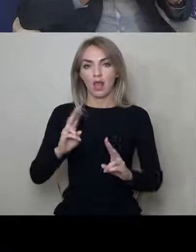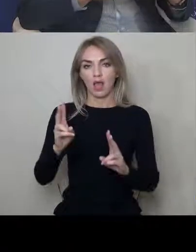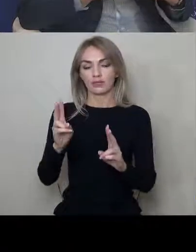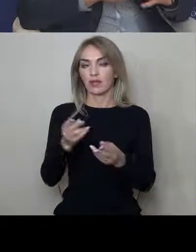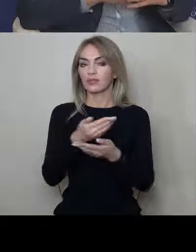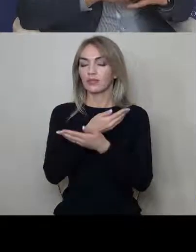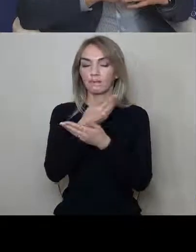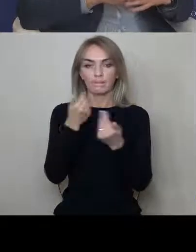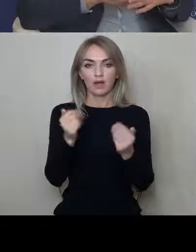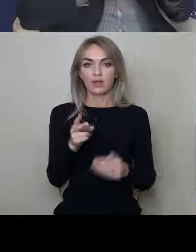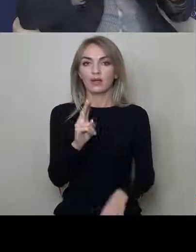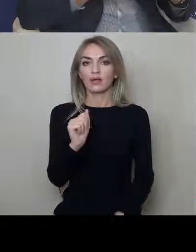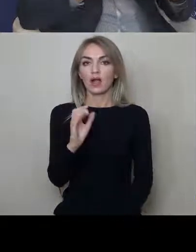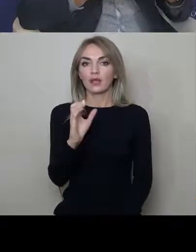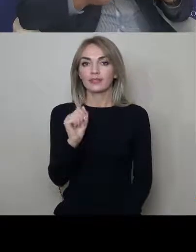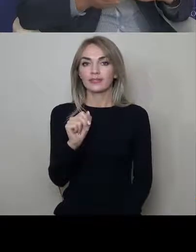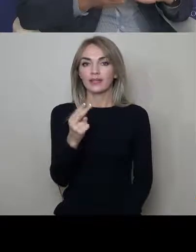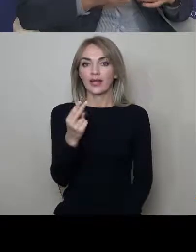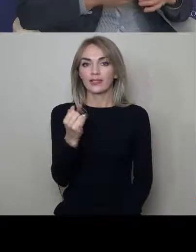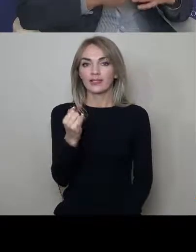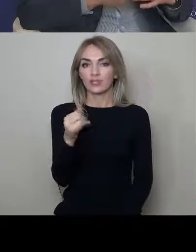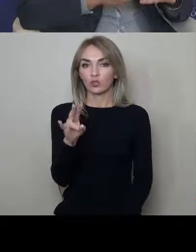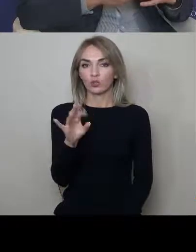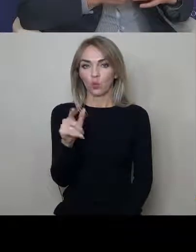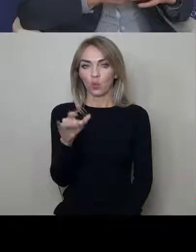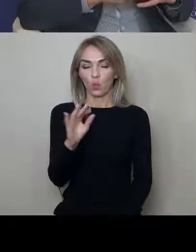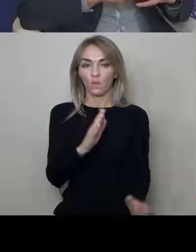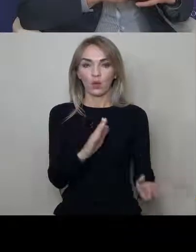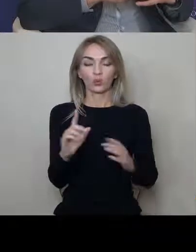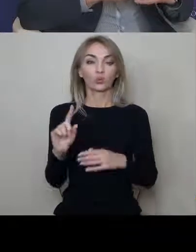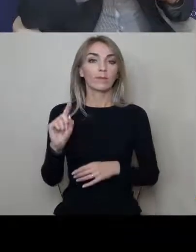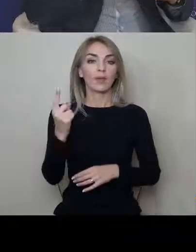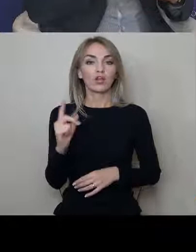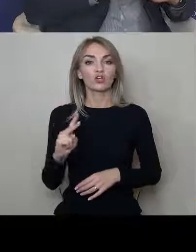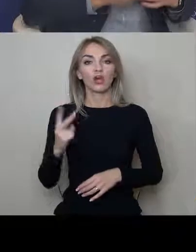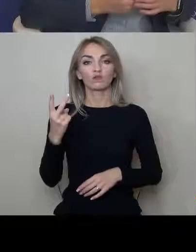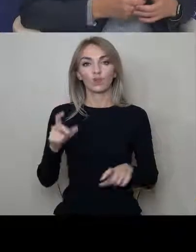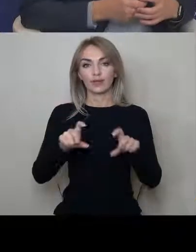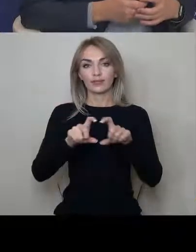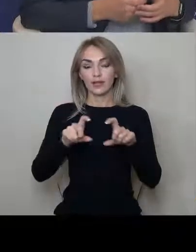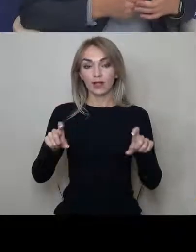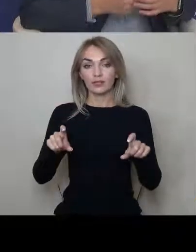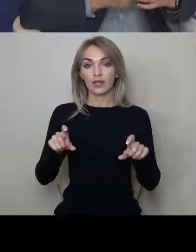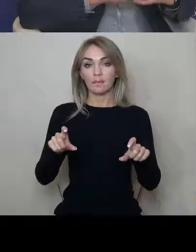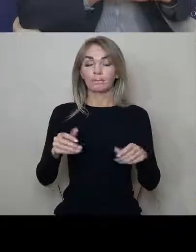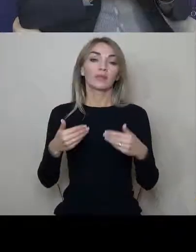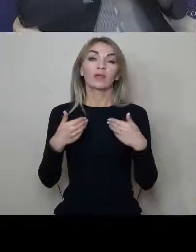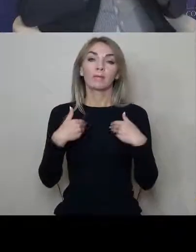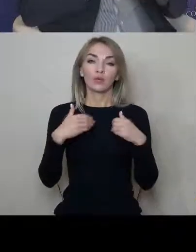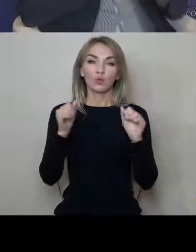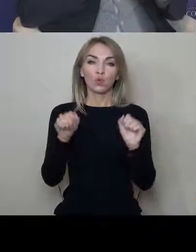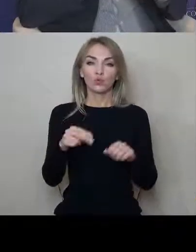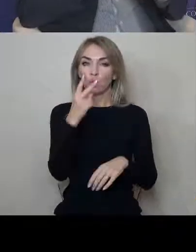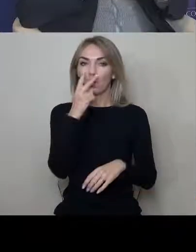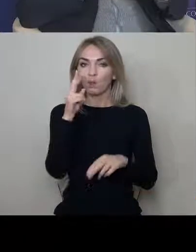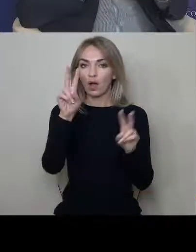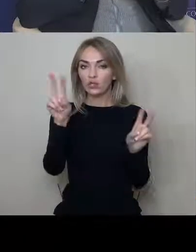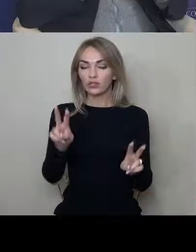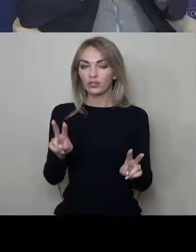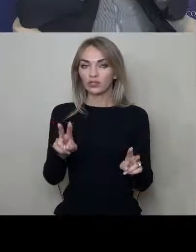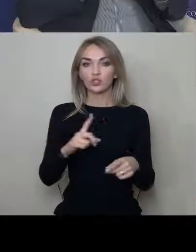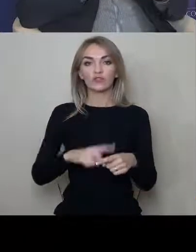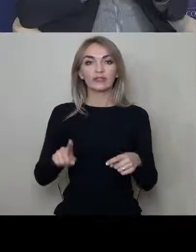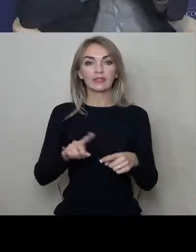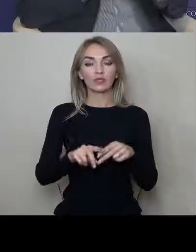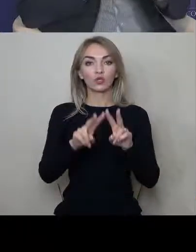court acts as the appeal. So the cassation procedure is not there, is missing. We have